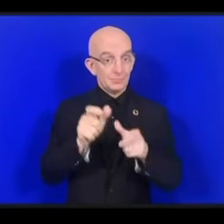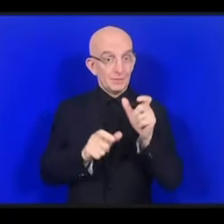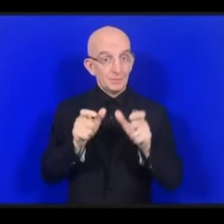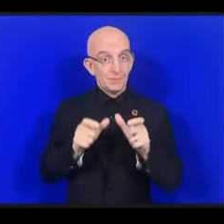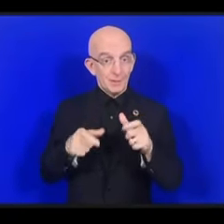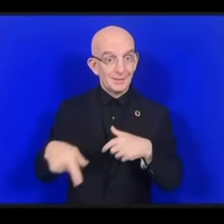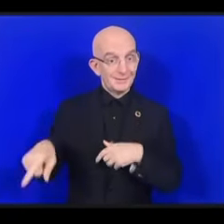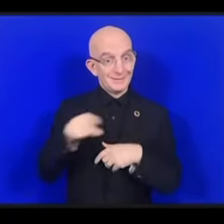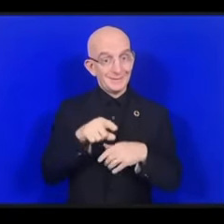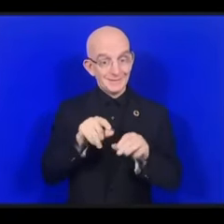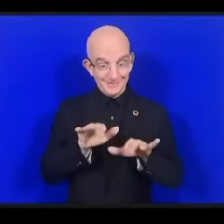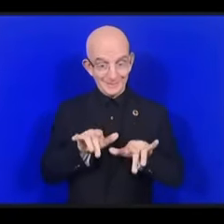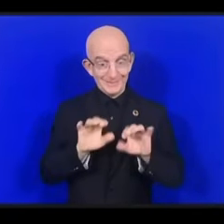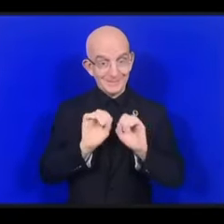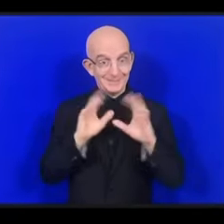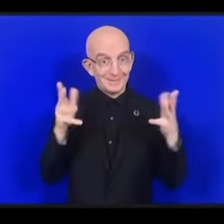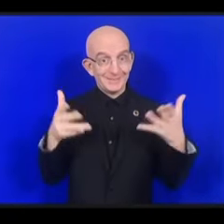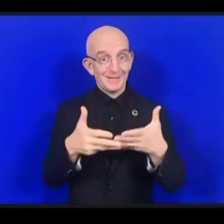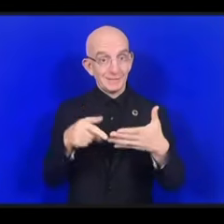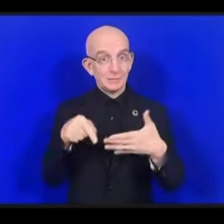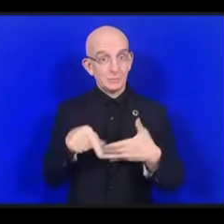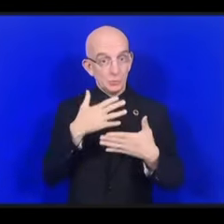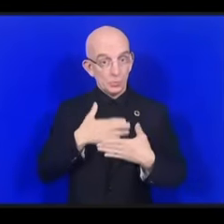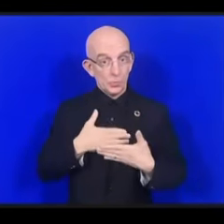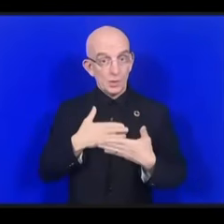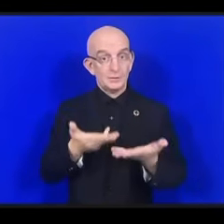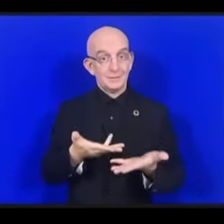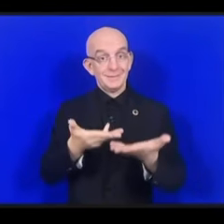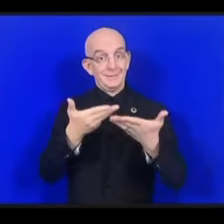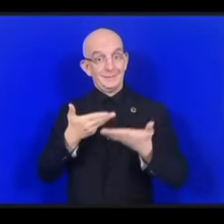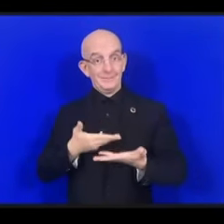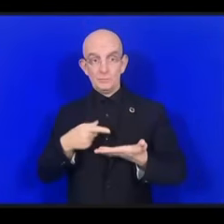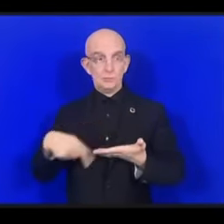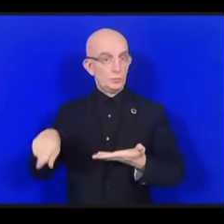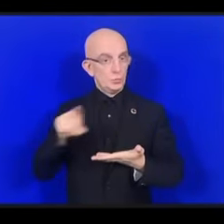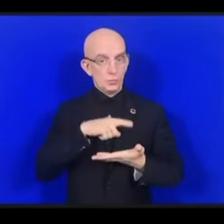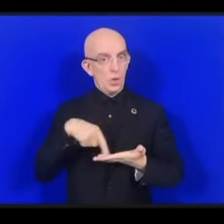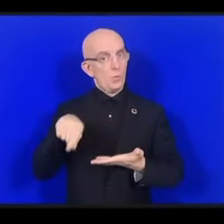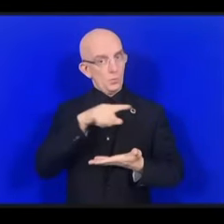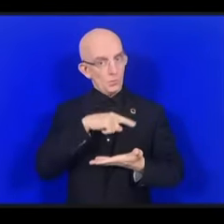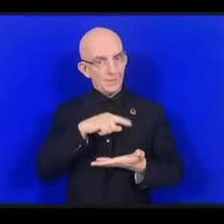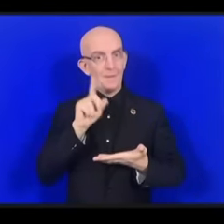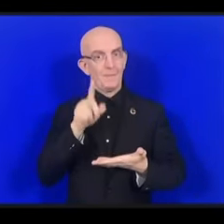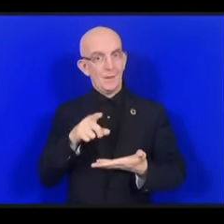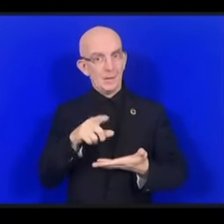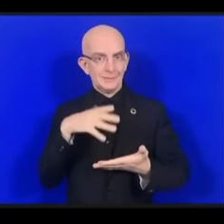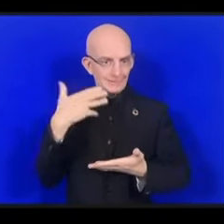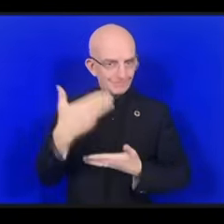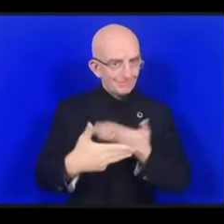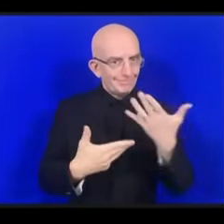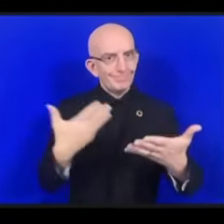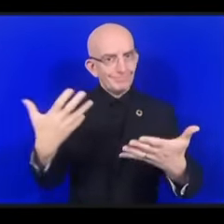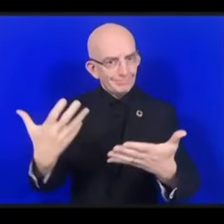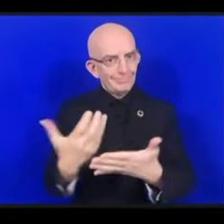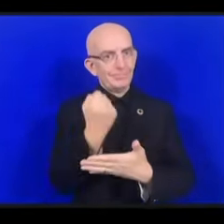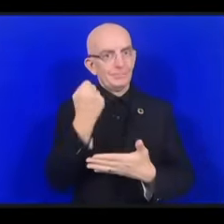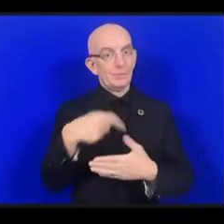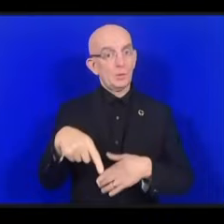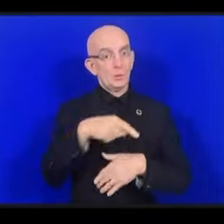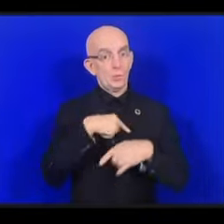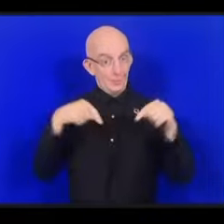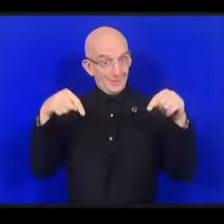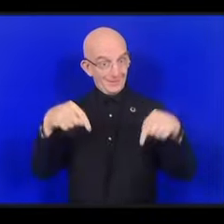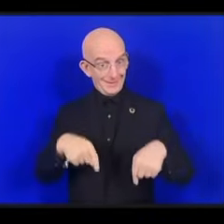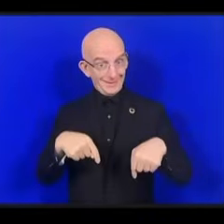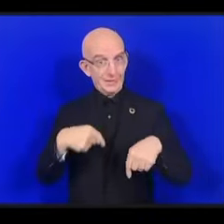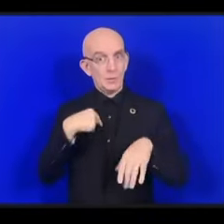leaving. Obrigada. Thank you very much. Arigato gozaimasu.